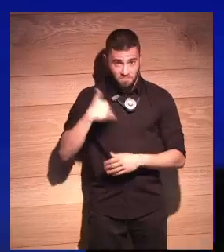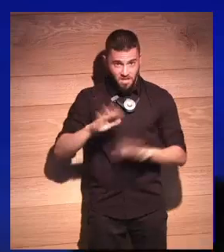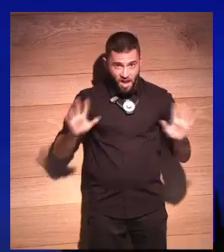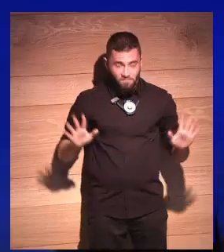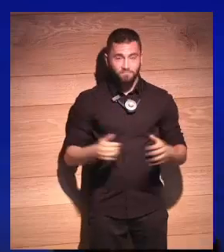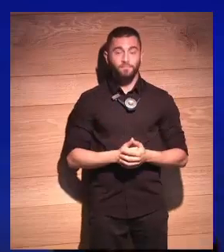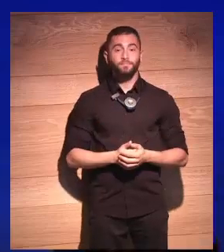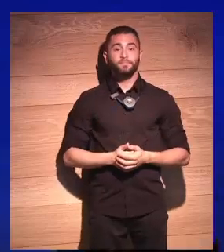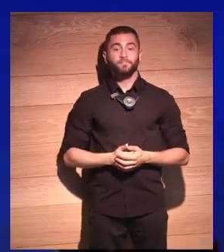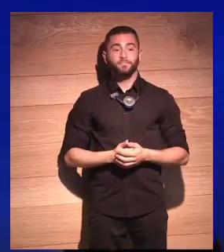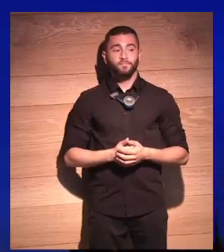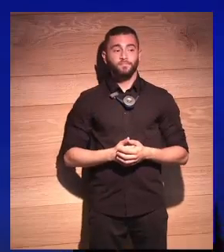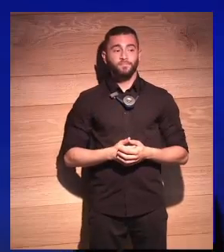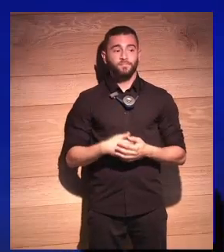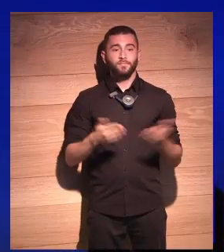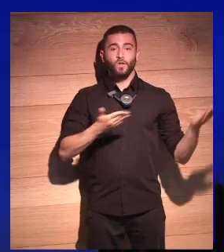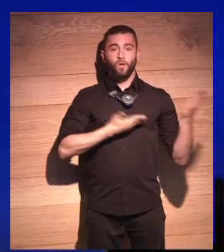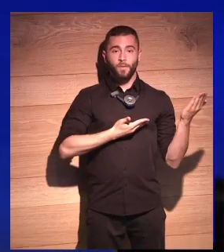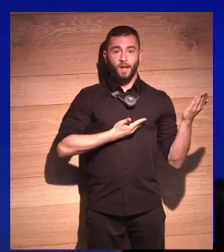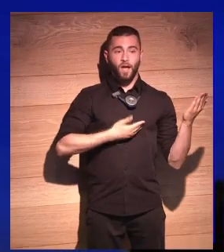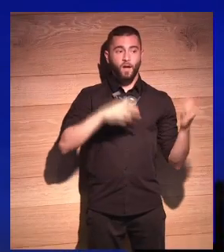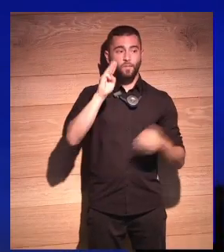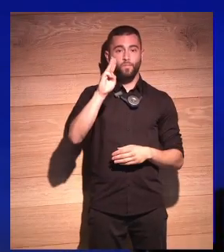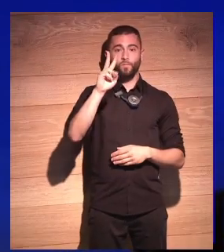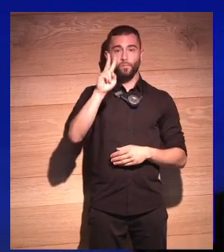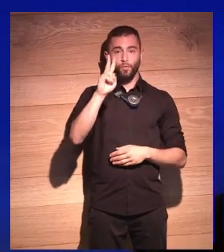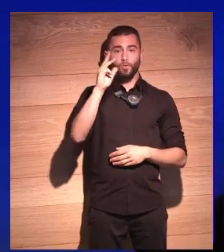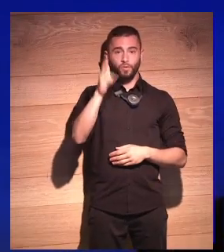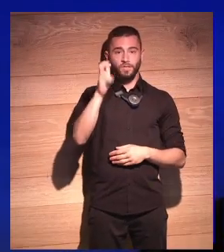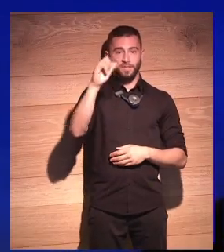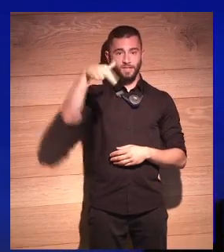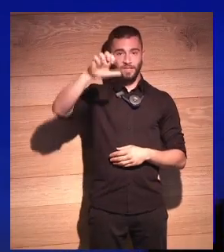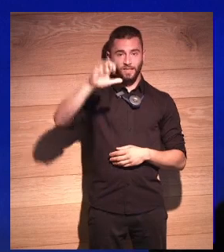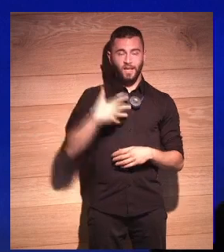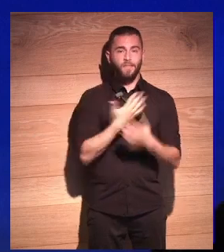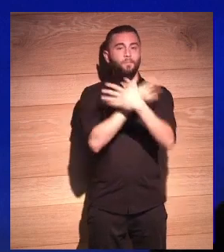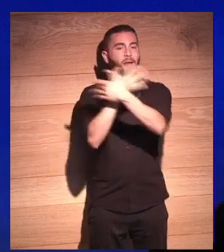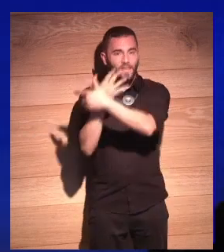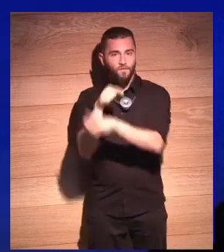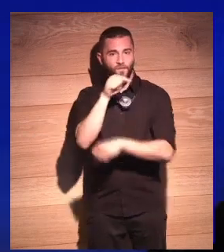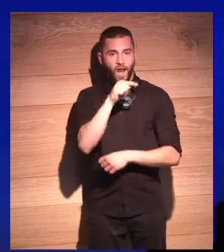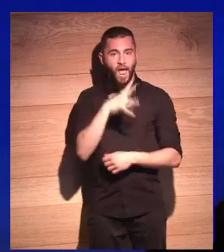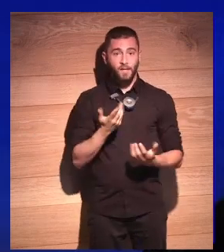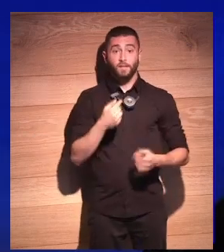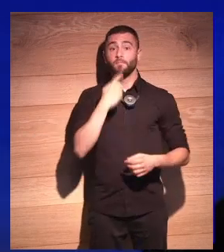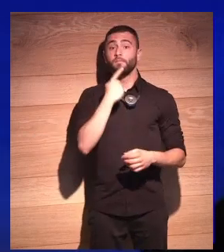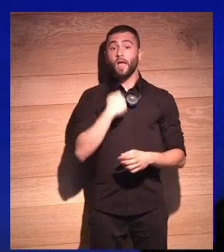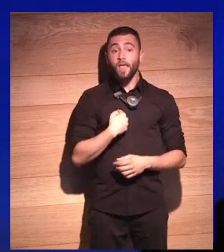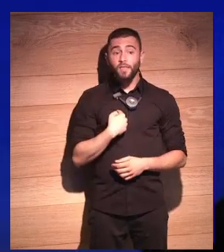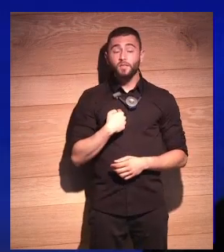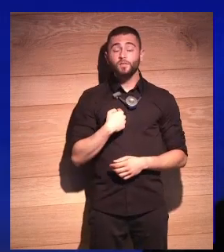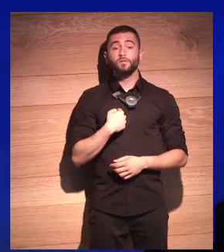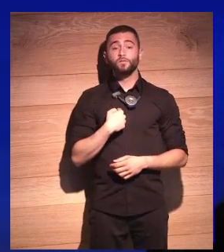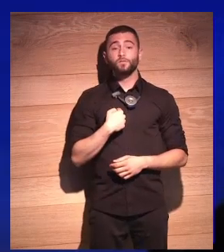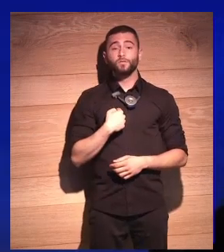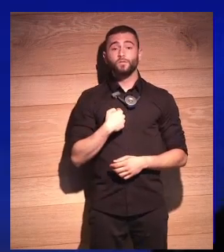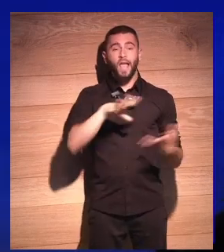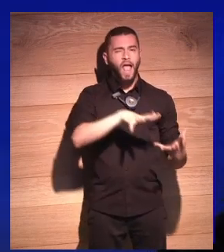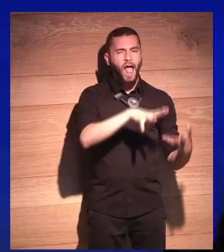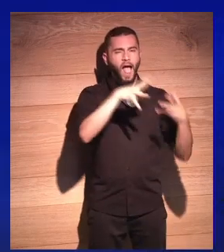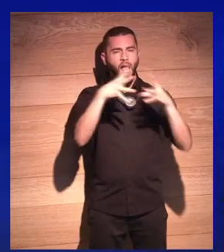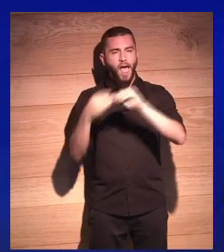able to enjoy many of the experiences from the opera of Puccini, Madame Butterfly, and he just